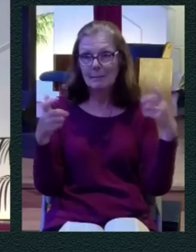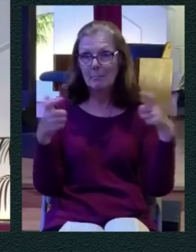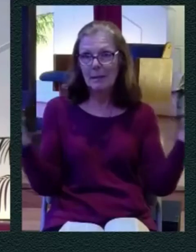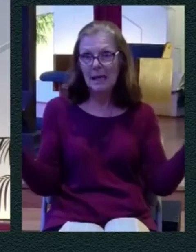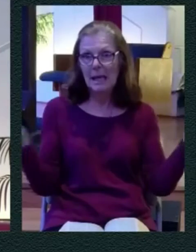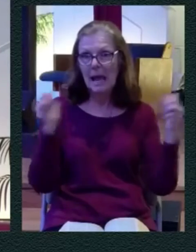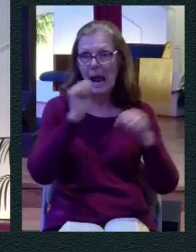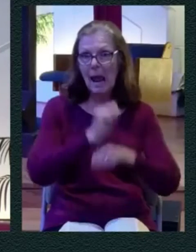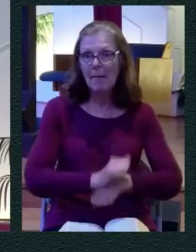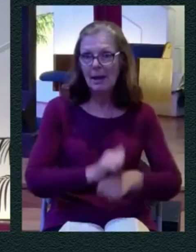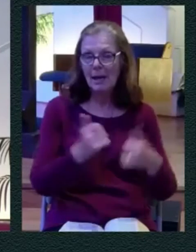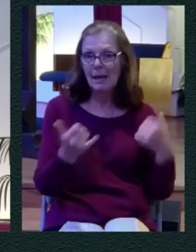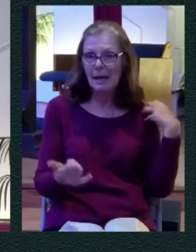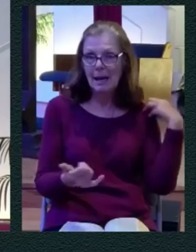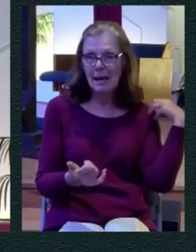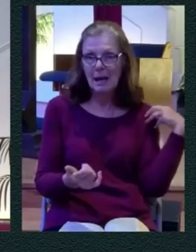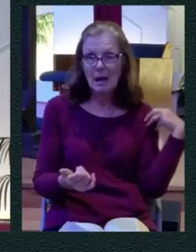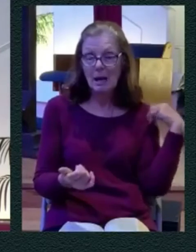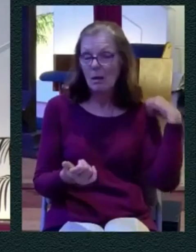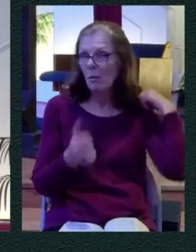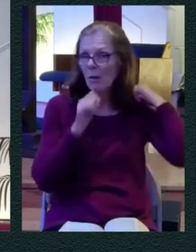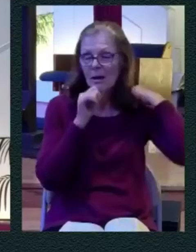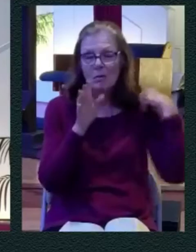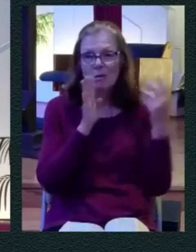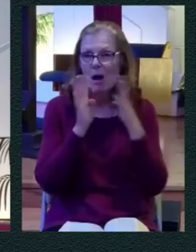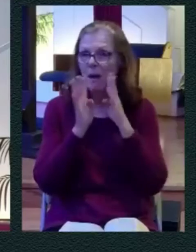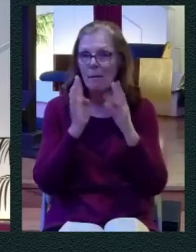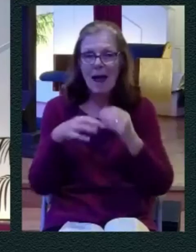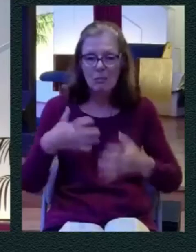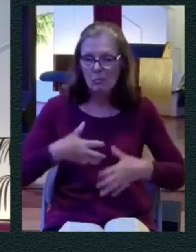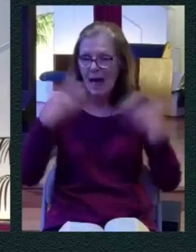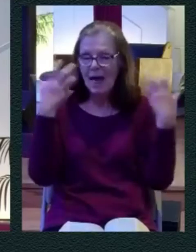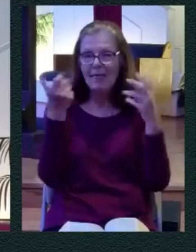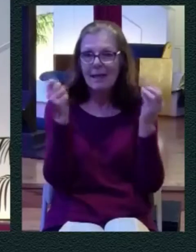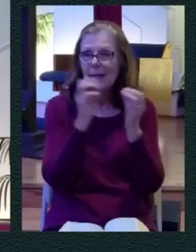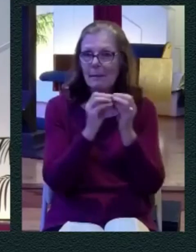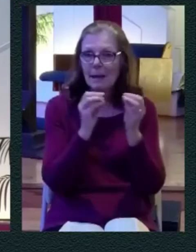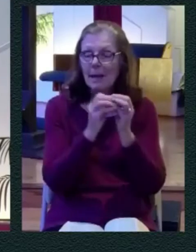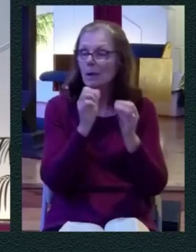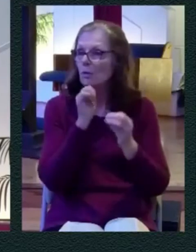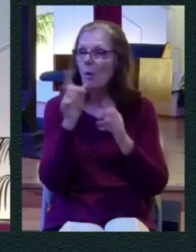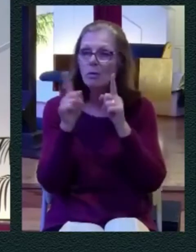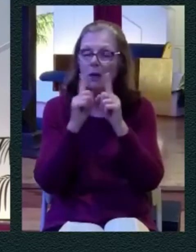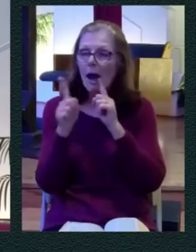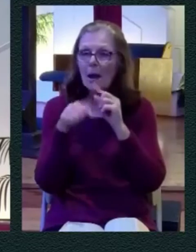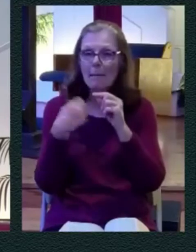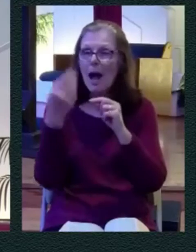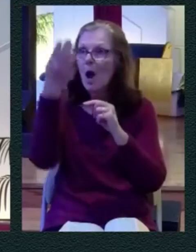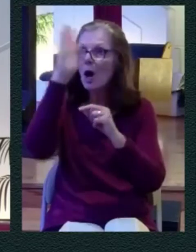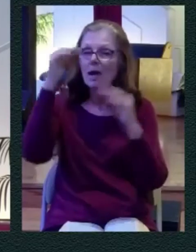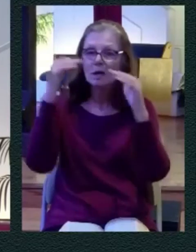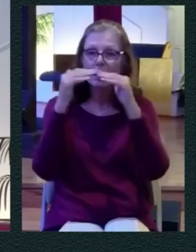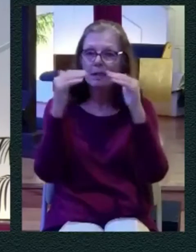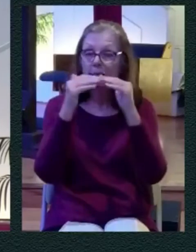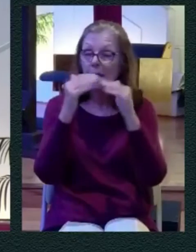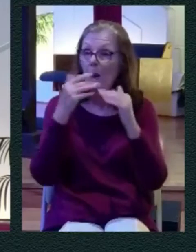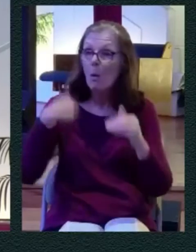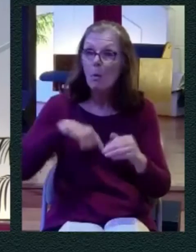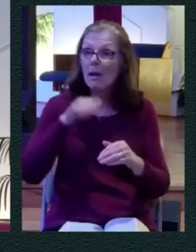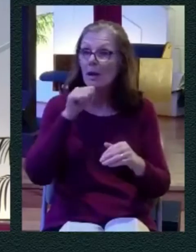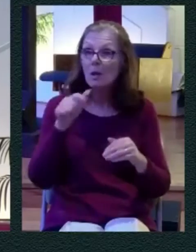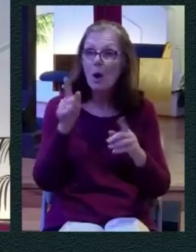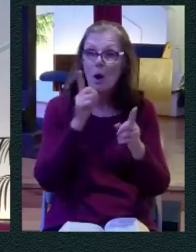We don't talk about wrath anymore. We don't talk about God's retributive justice. We don't talk about